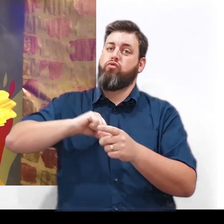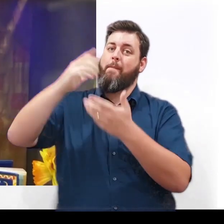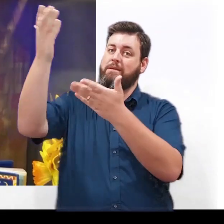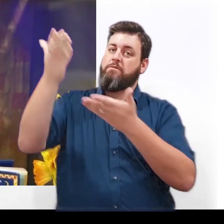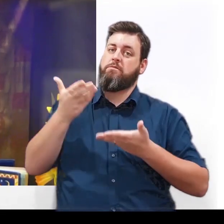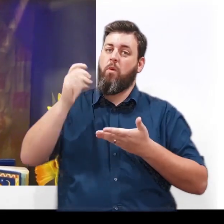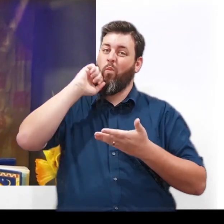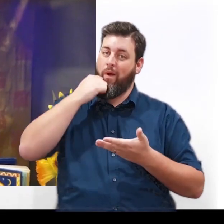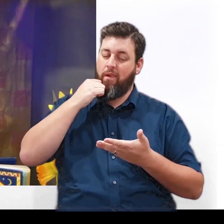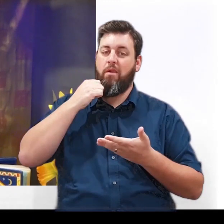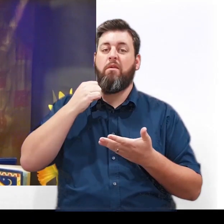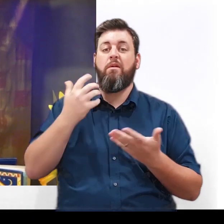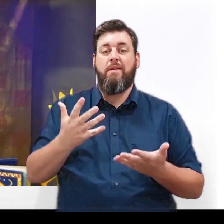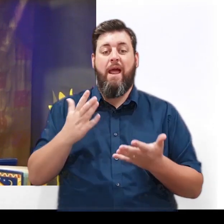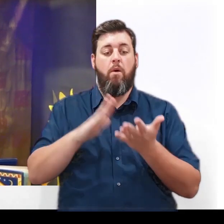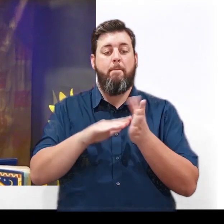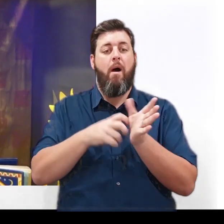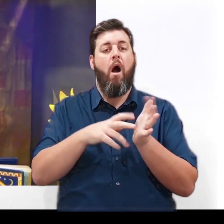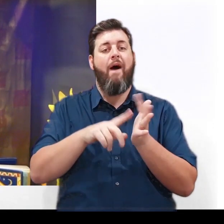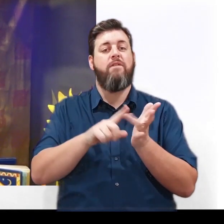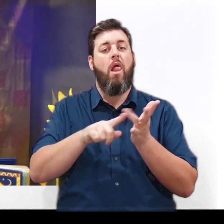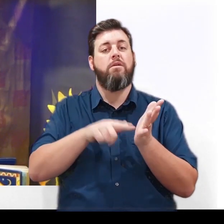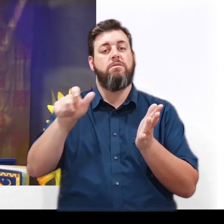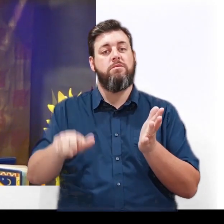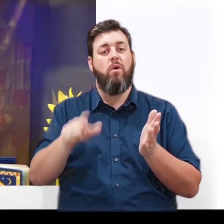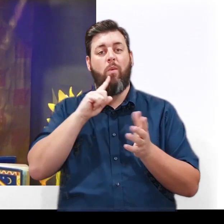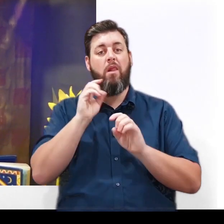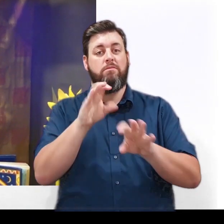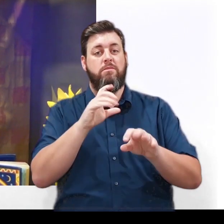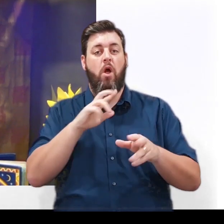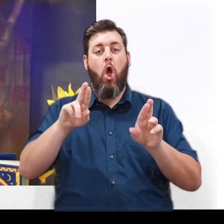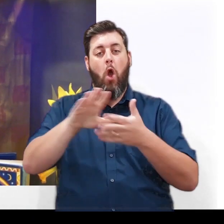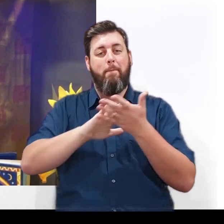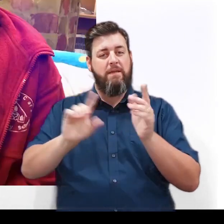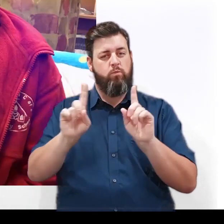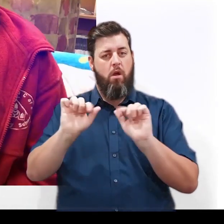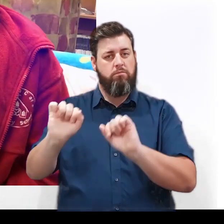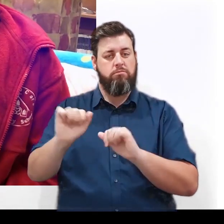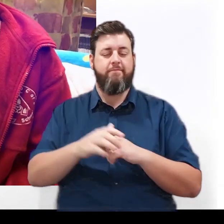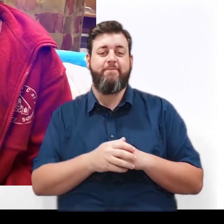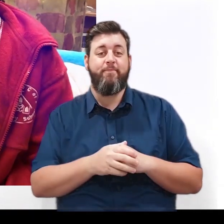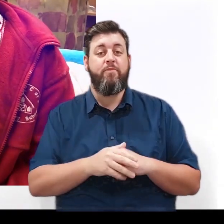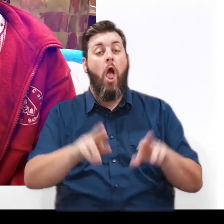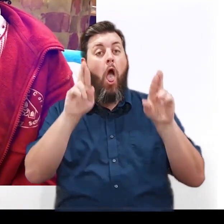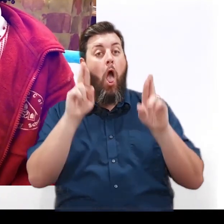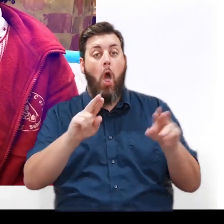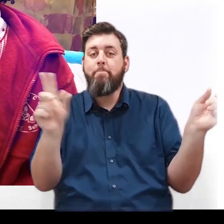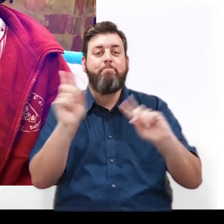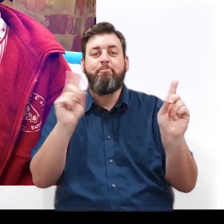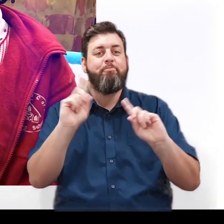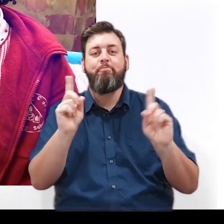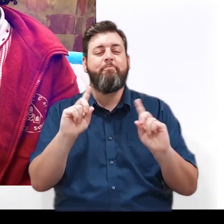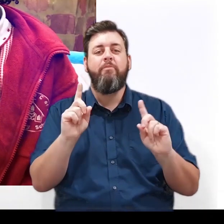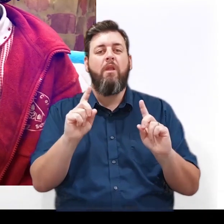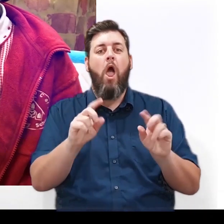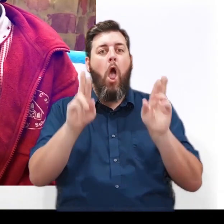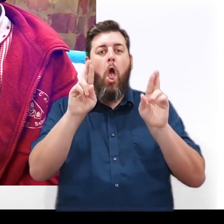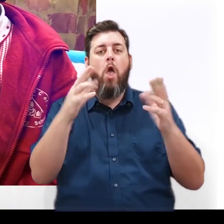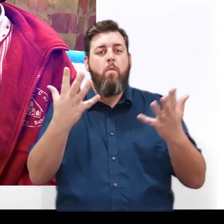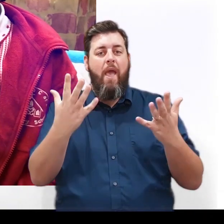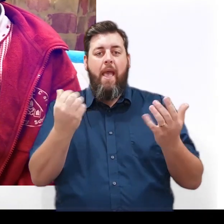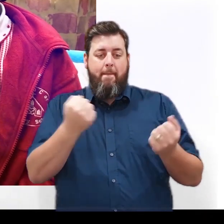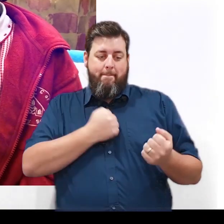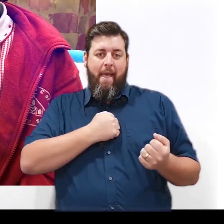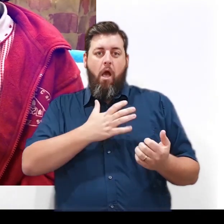unto us. So now let's hear from Marvellous to see what hope means to her. Hope is something that is in